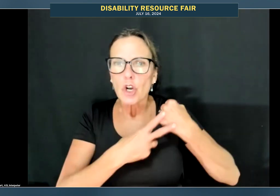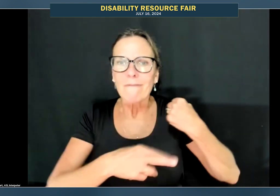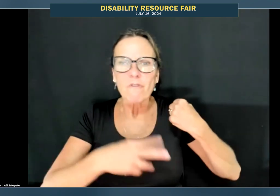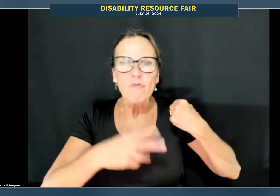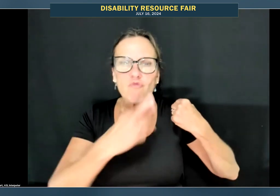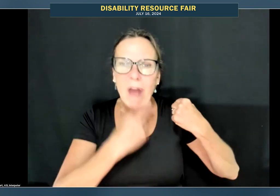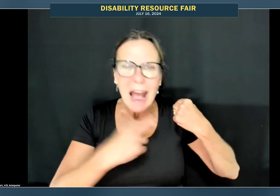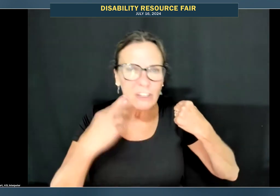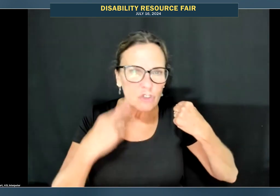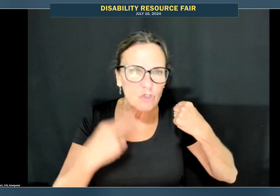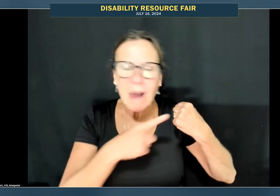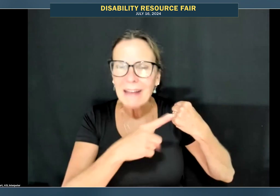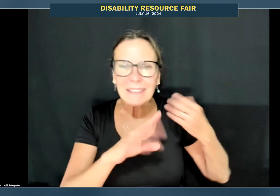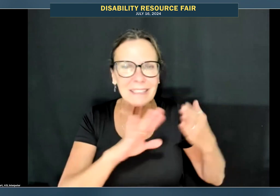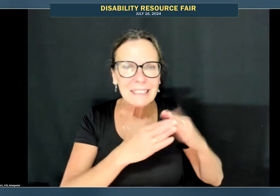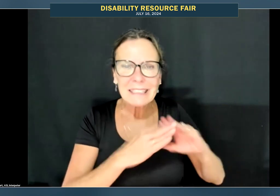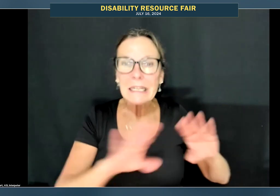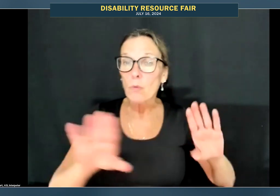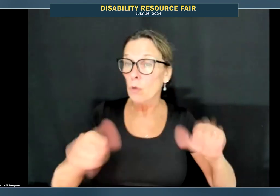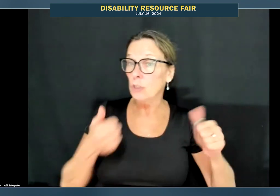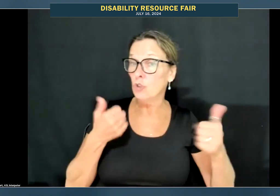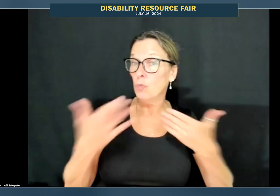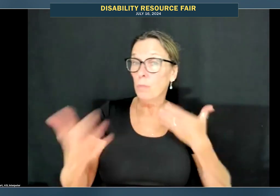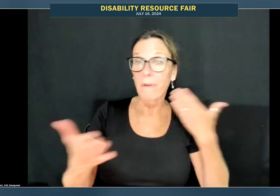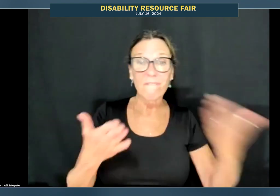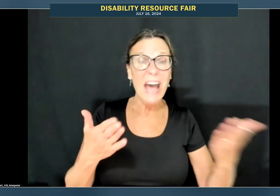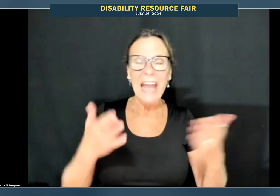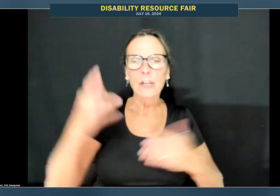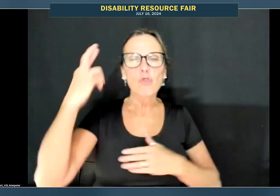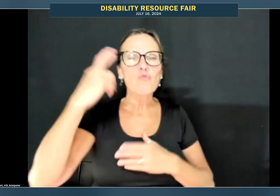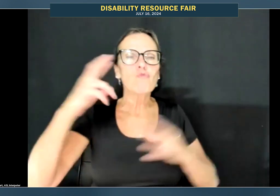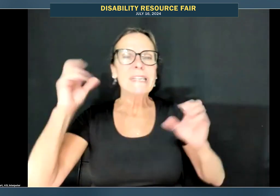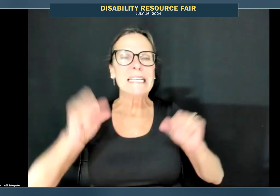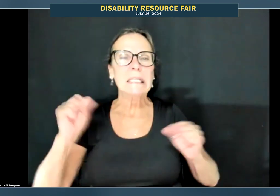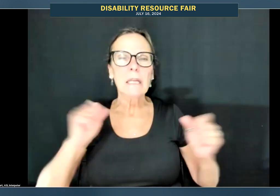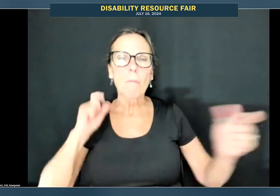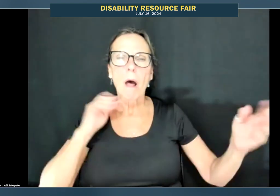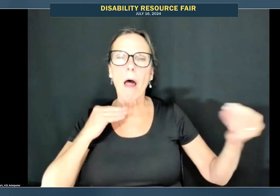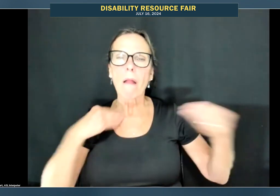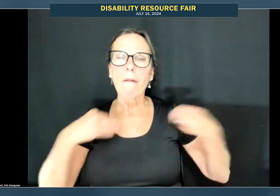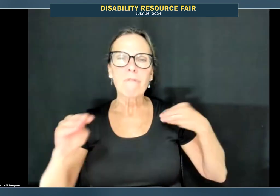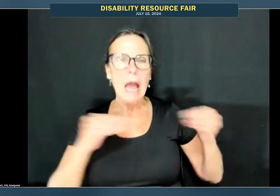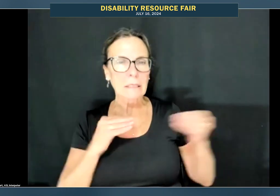city, was to provide reasonable flexibility